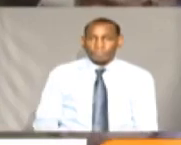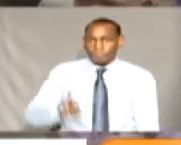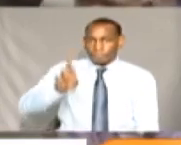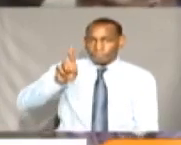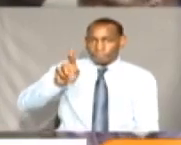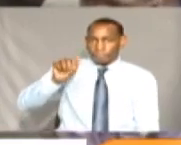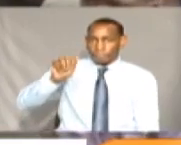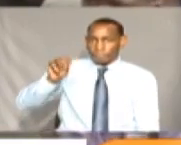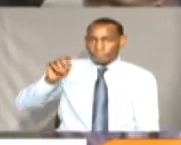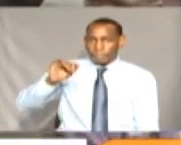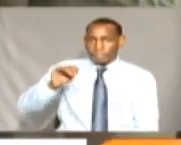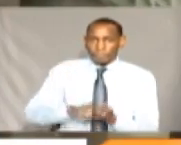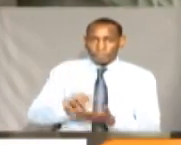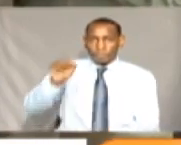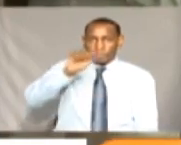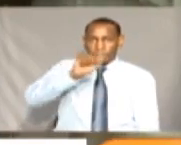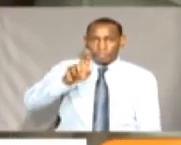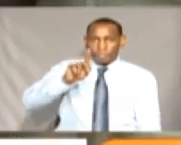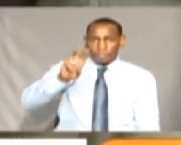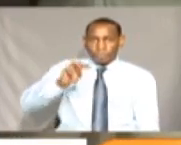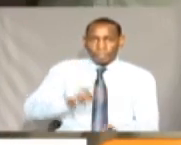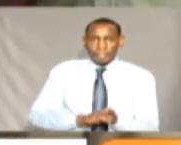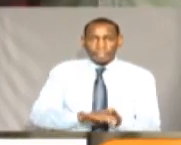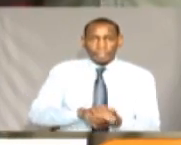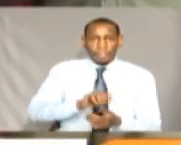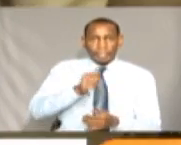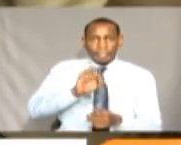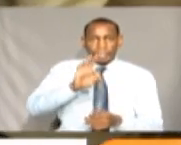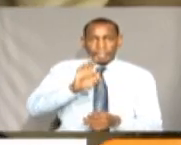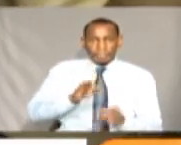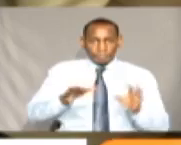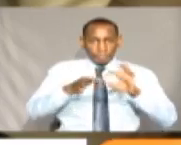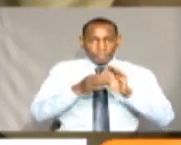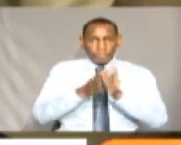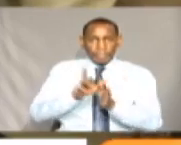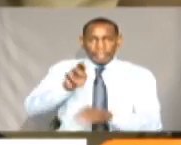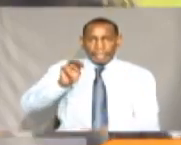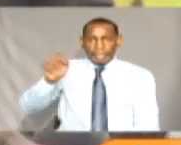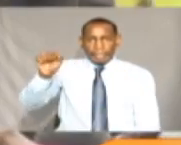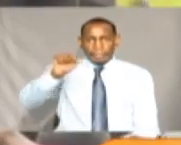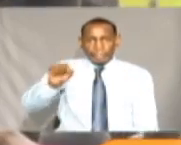Ramogi, Sulwe and Mulembe FM are among radio stations owned by the Royal Media Services.